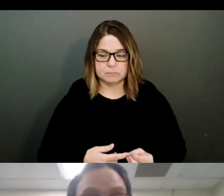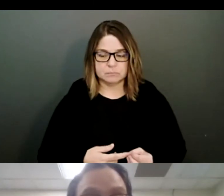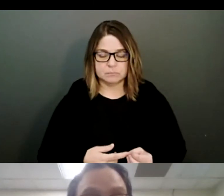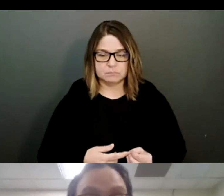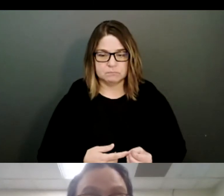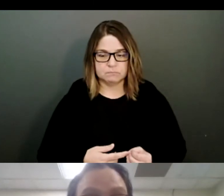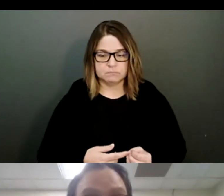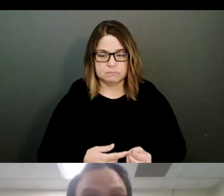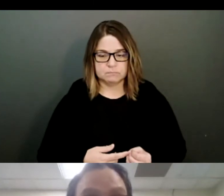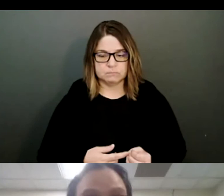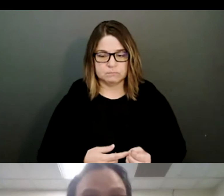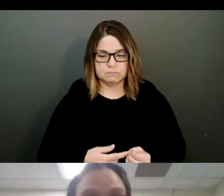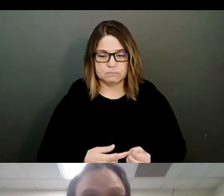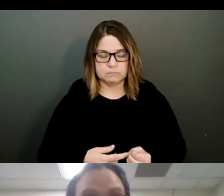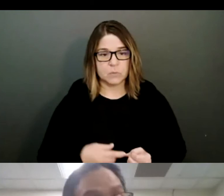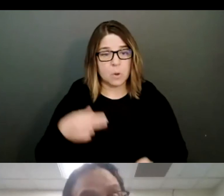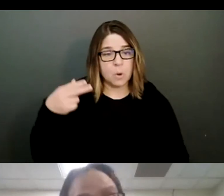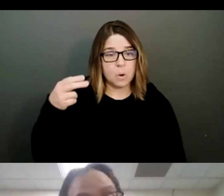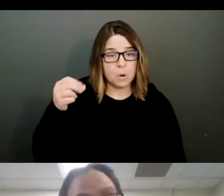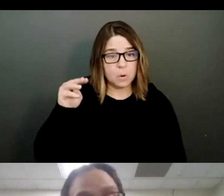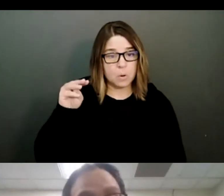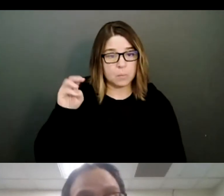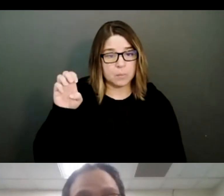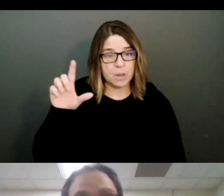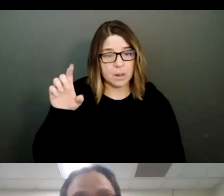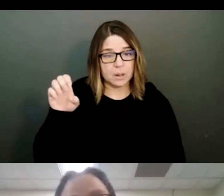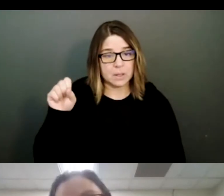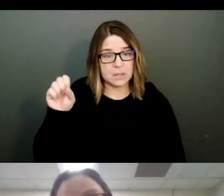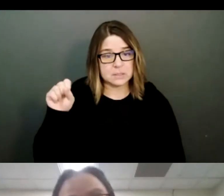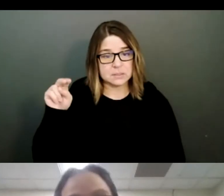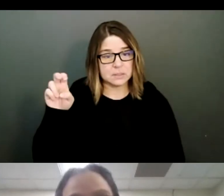really any homelessness because they lived with her.